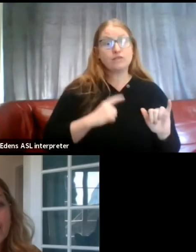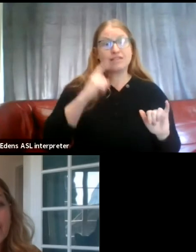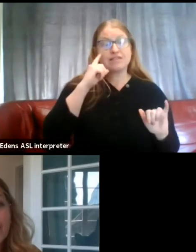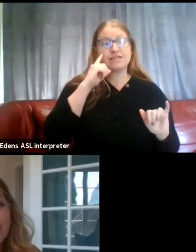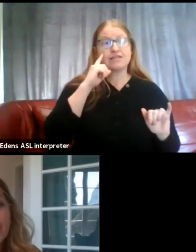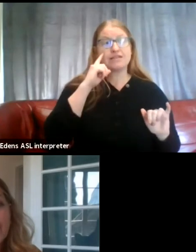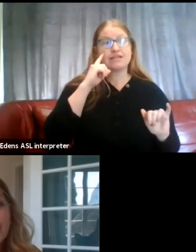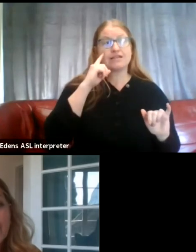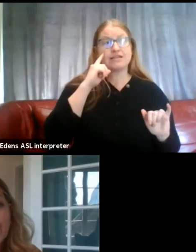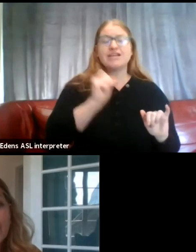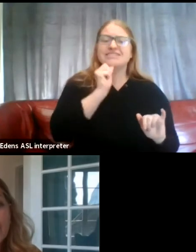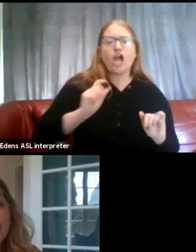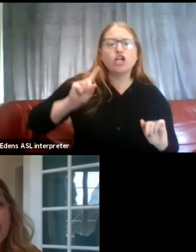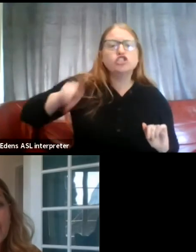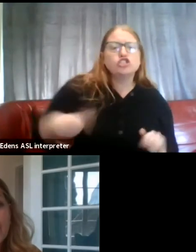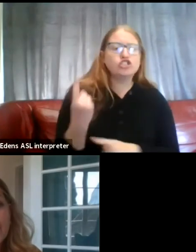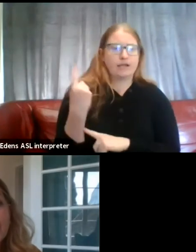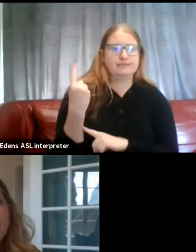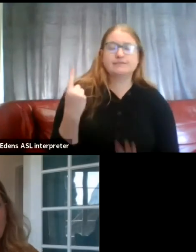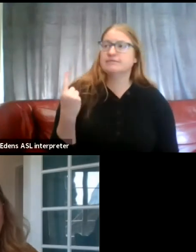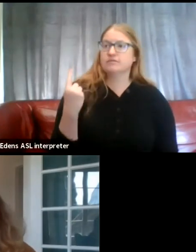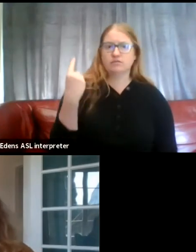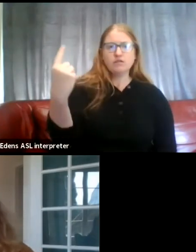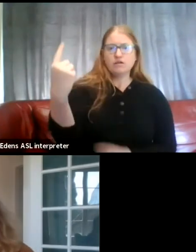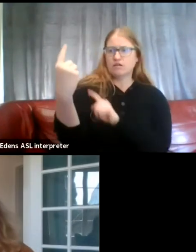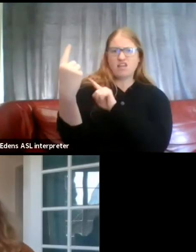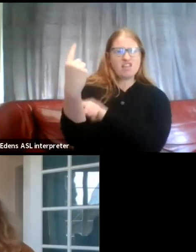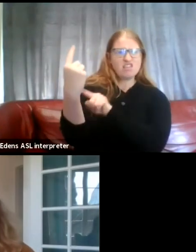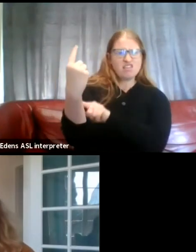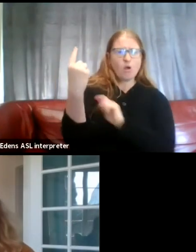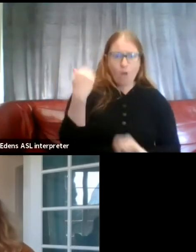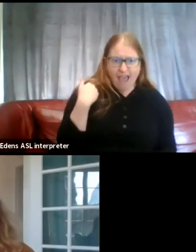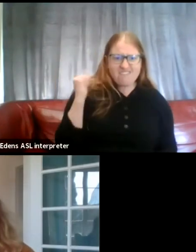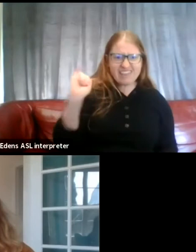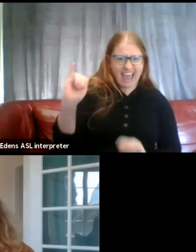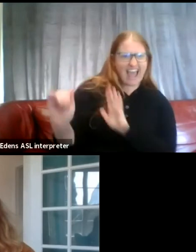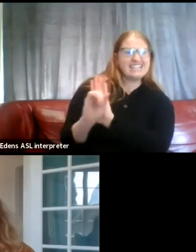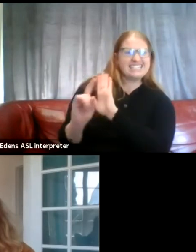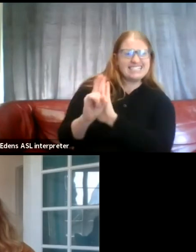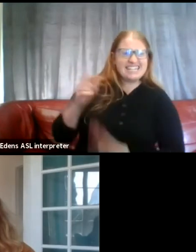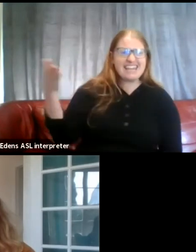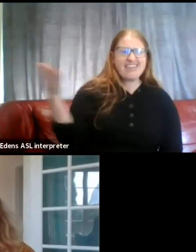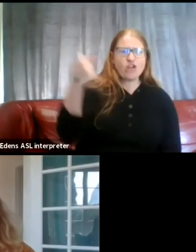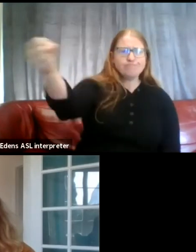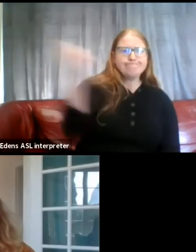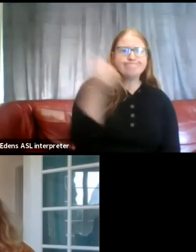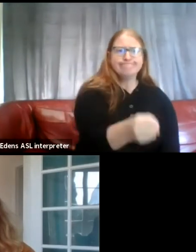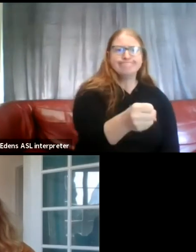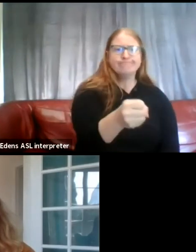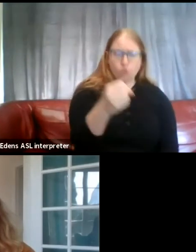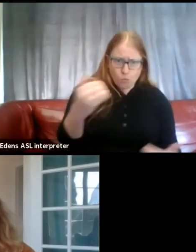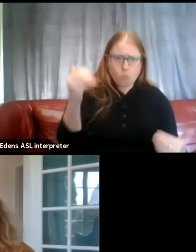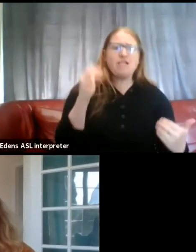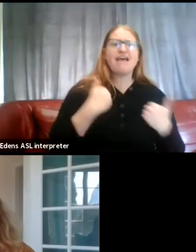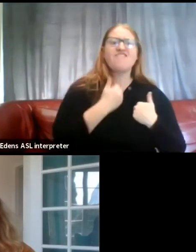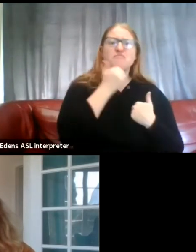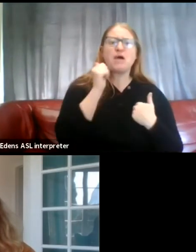I do think it doesn't just come down to like, if you have a person of a certain identity, you will have better and more authentic art. I think